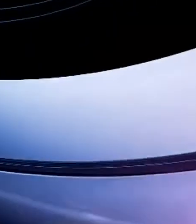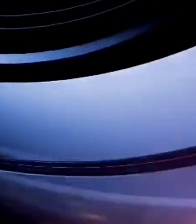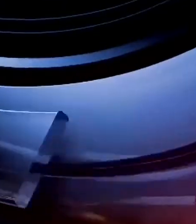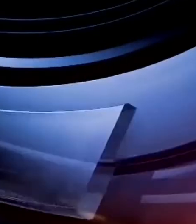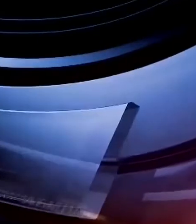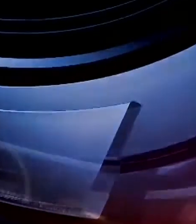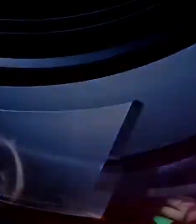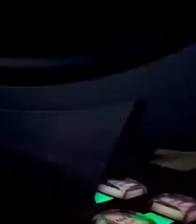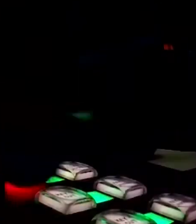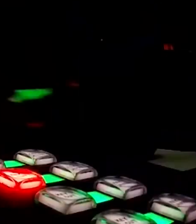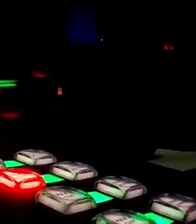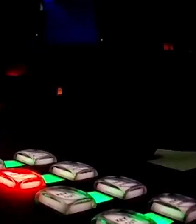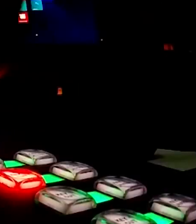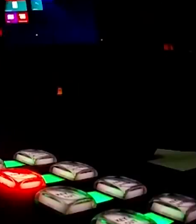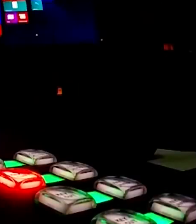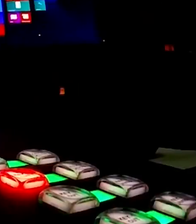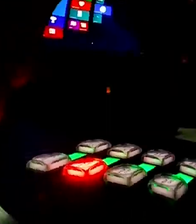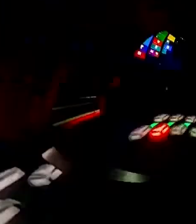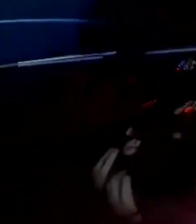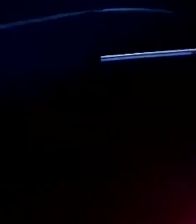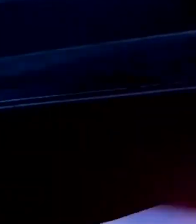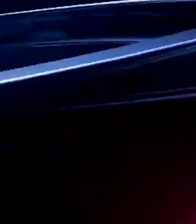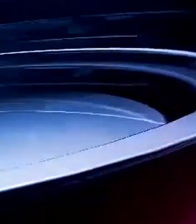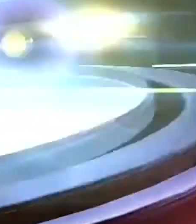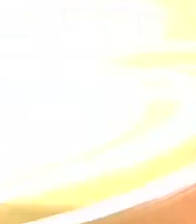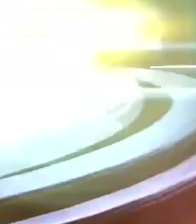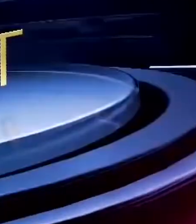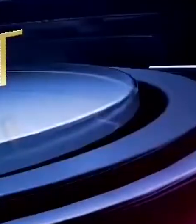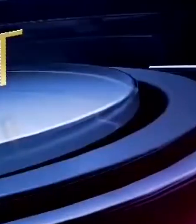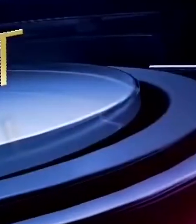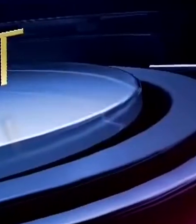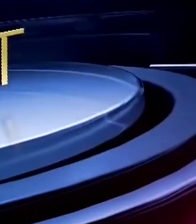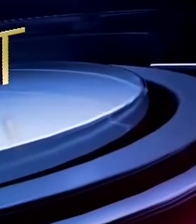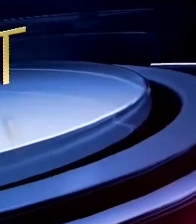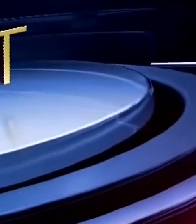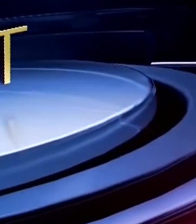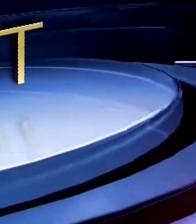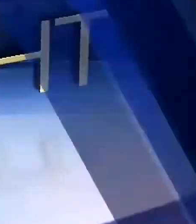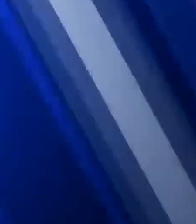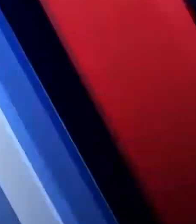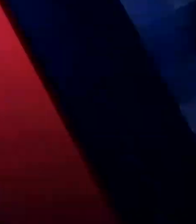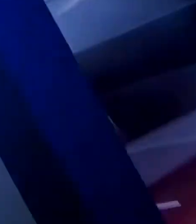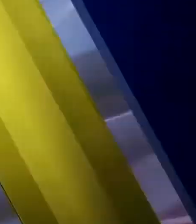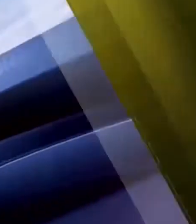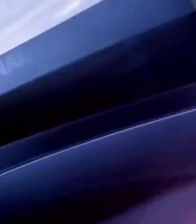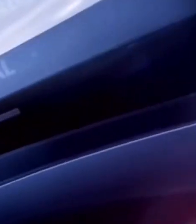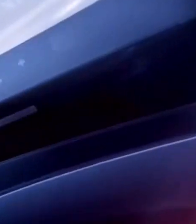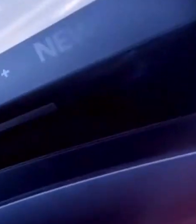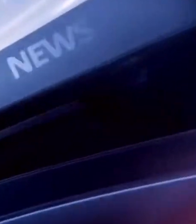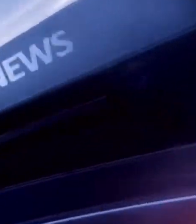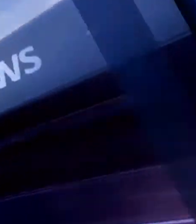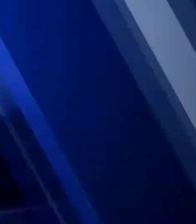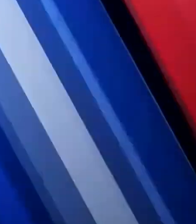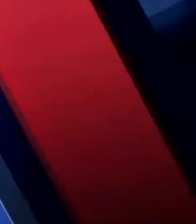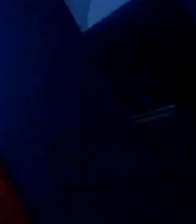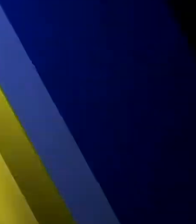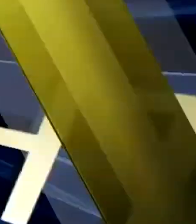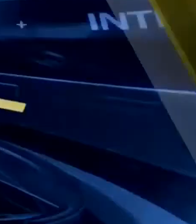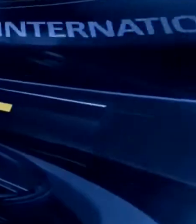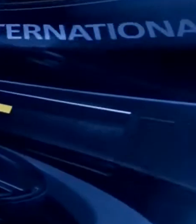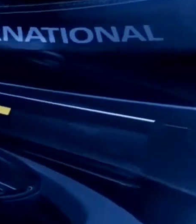Broadcasting from our studios in the Pine St. Michael, this is CBC Newsnight, starting now.